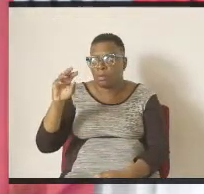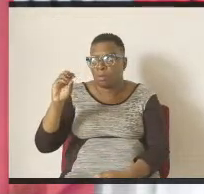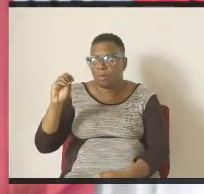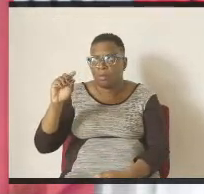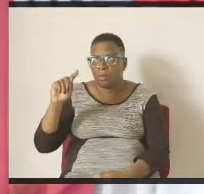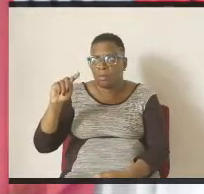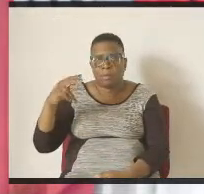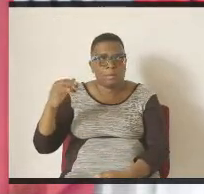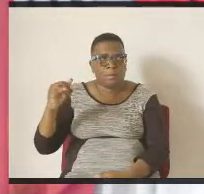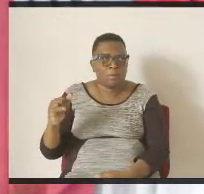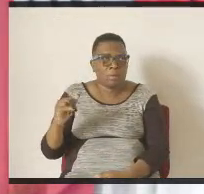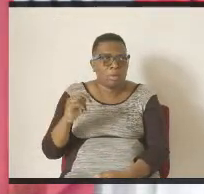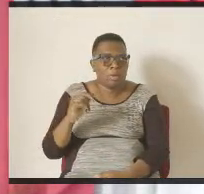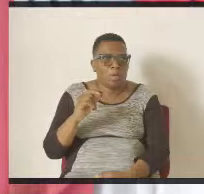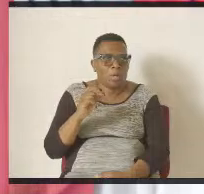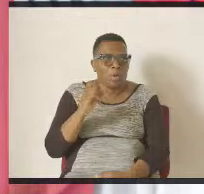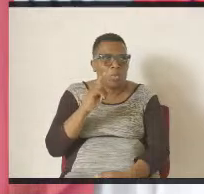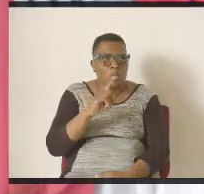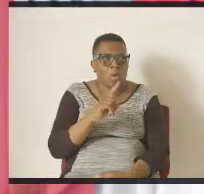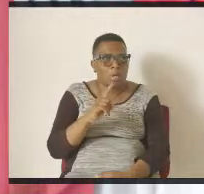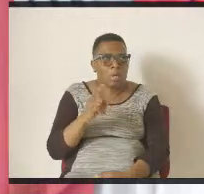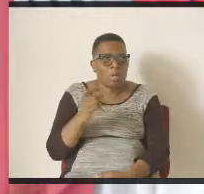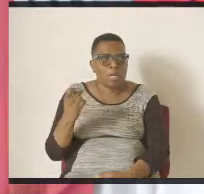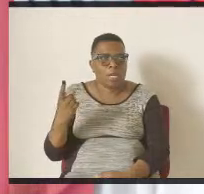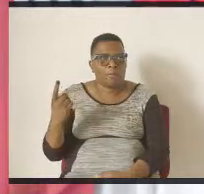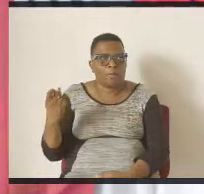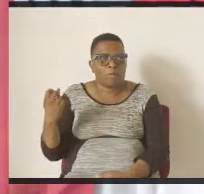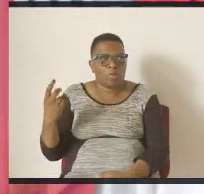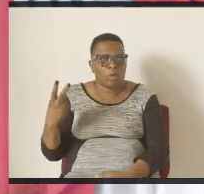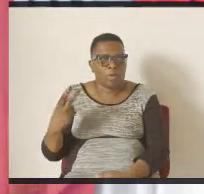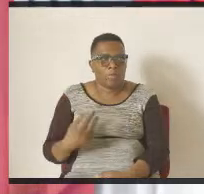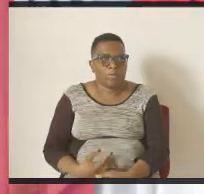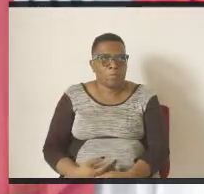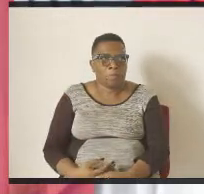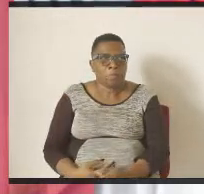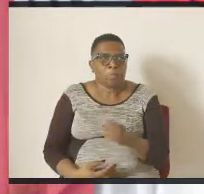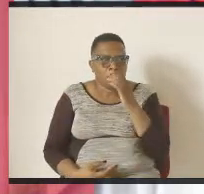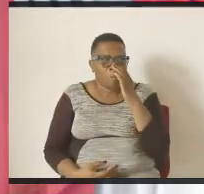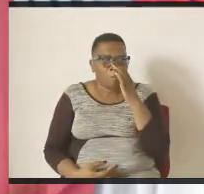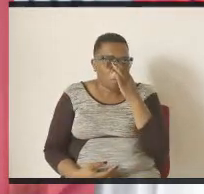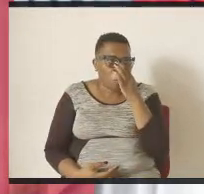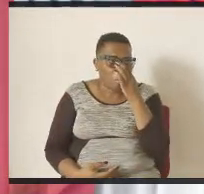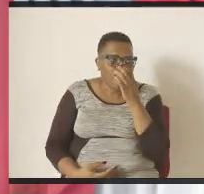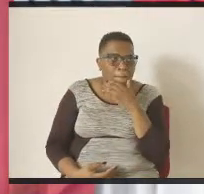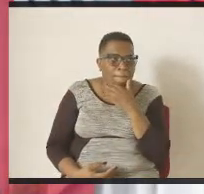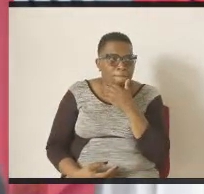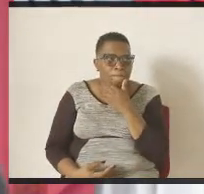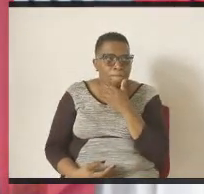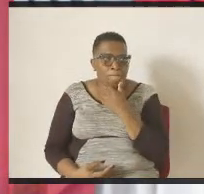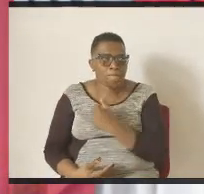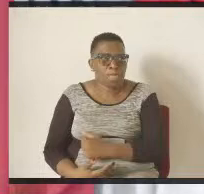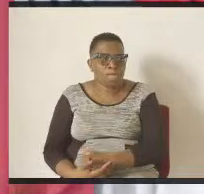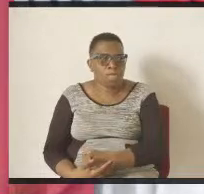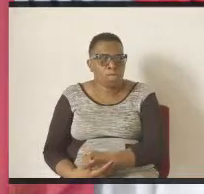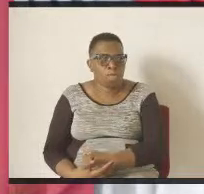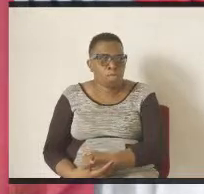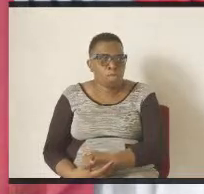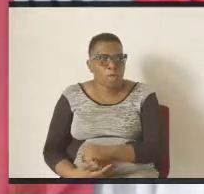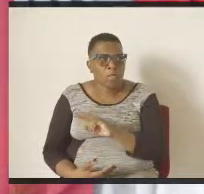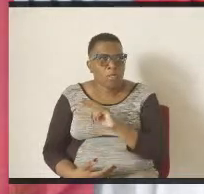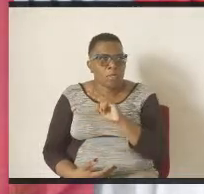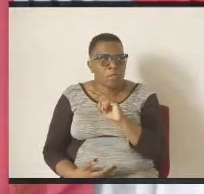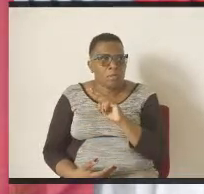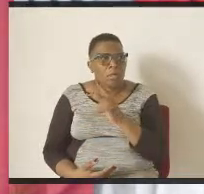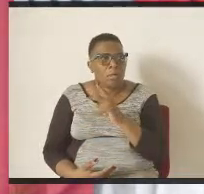12. The last scripture I'll share on this one here. And we close out with the last point. 2 Timothy 1. This